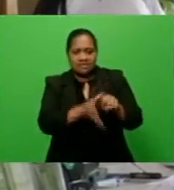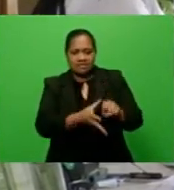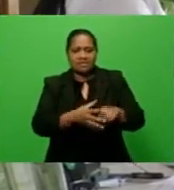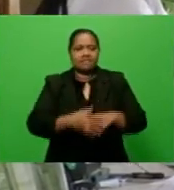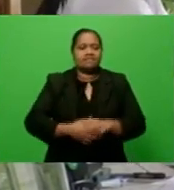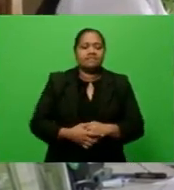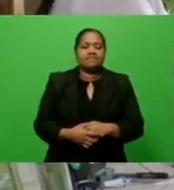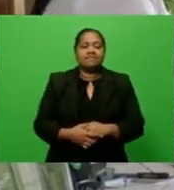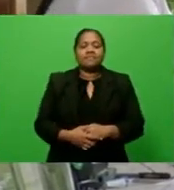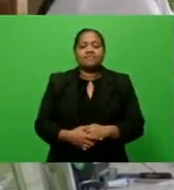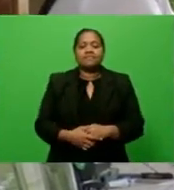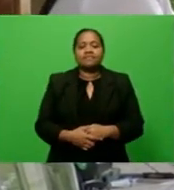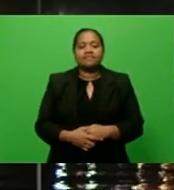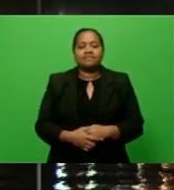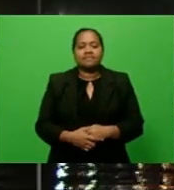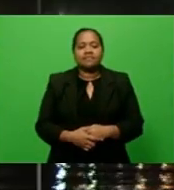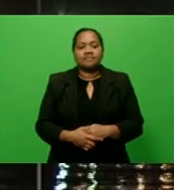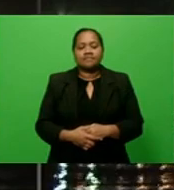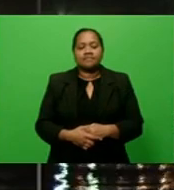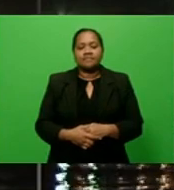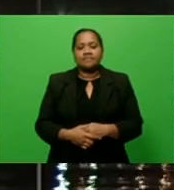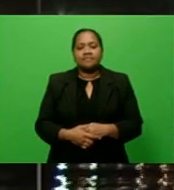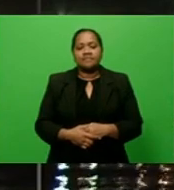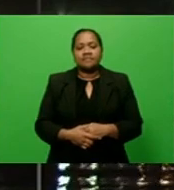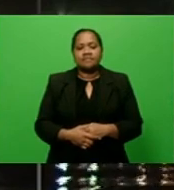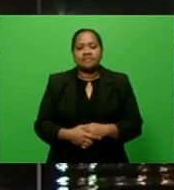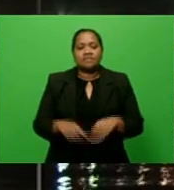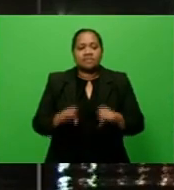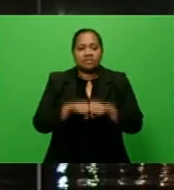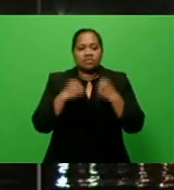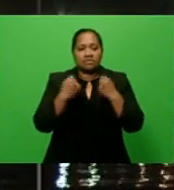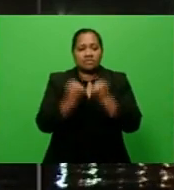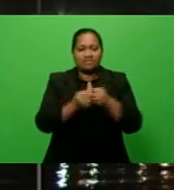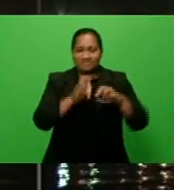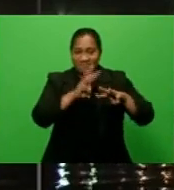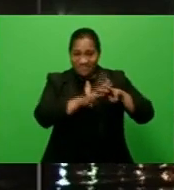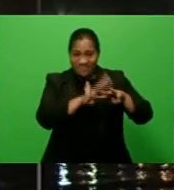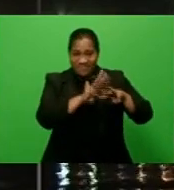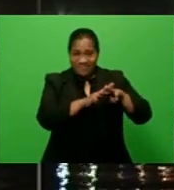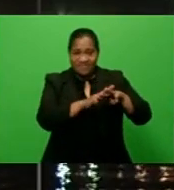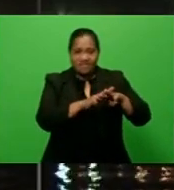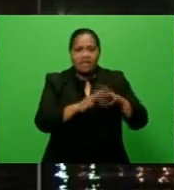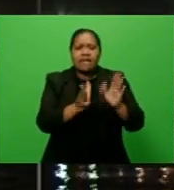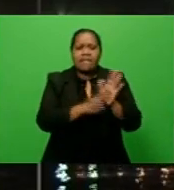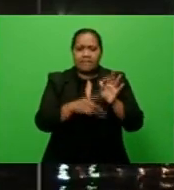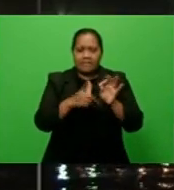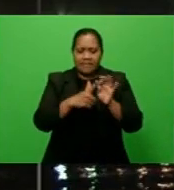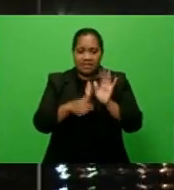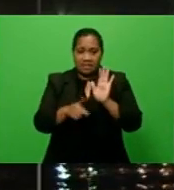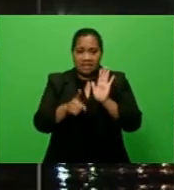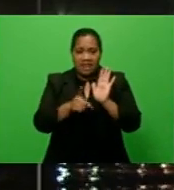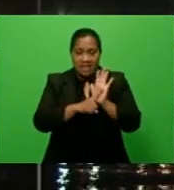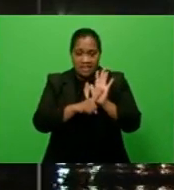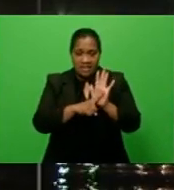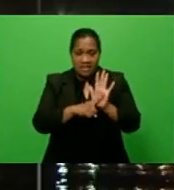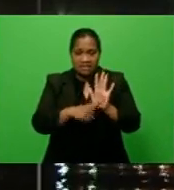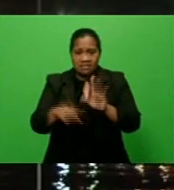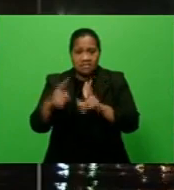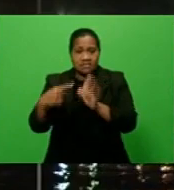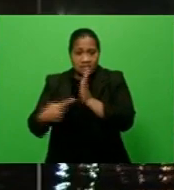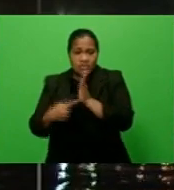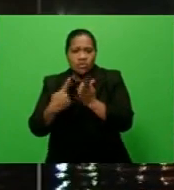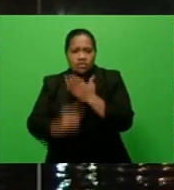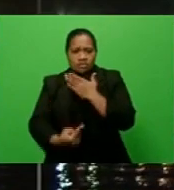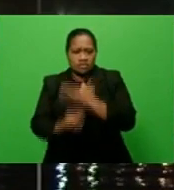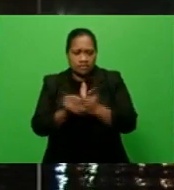Nanunga, FBC News. Social Democratic Liberal Party MP Linda Thambuya has her focus fixed on winning